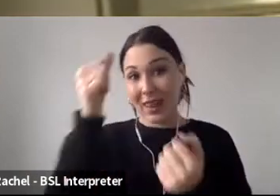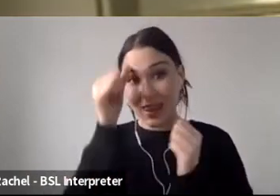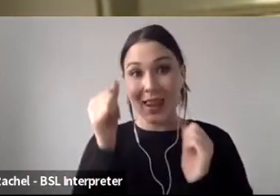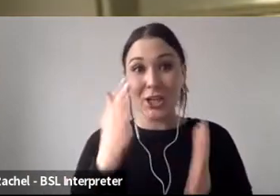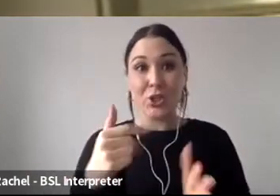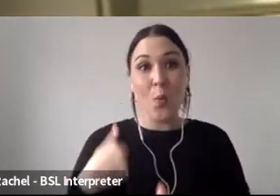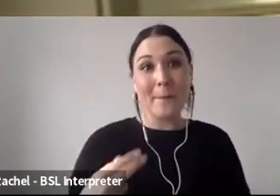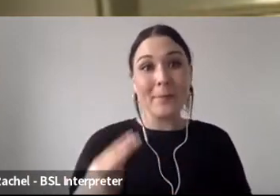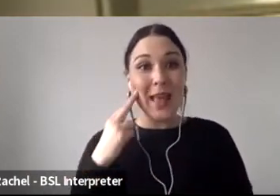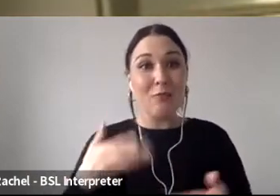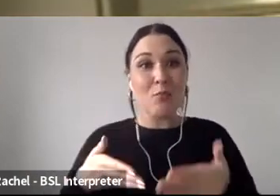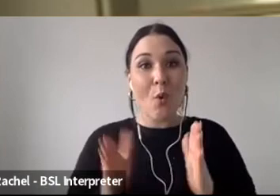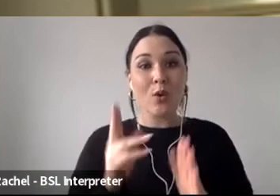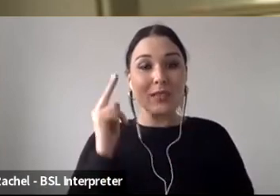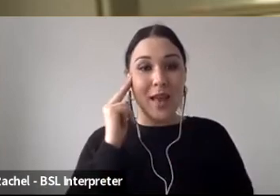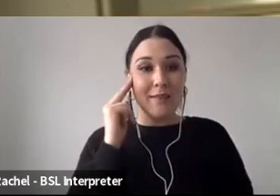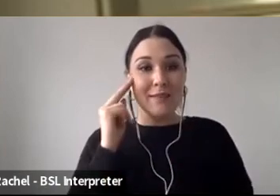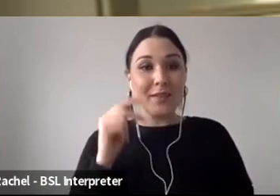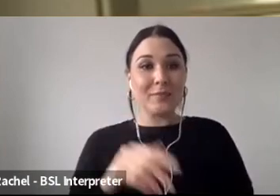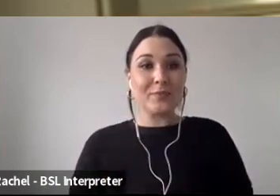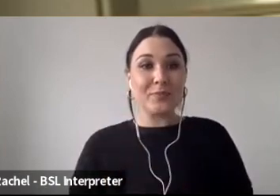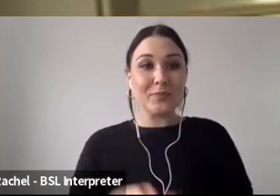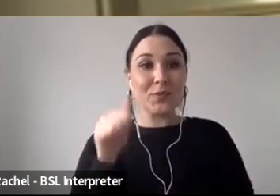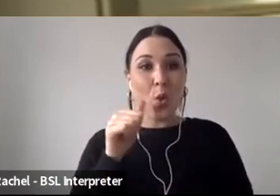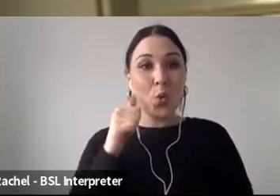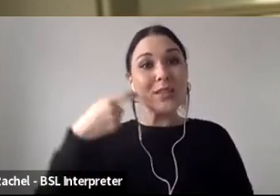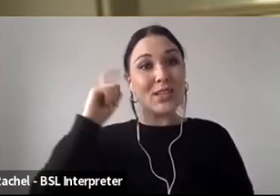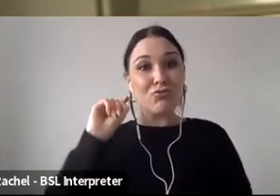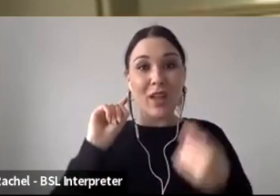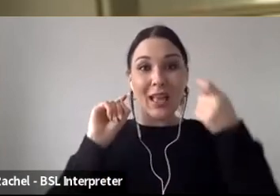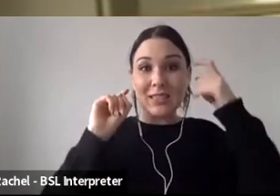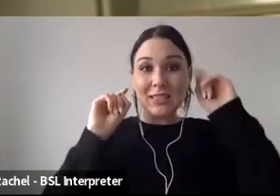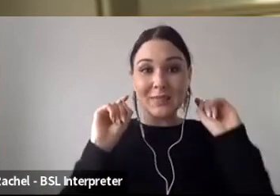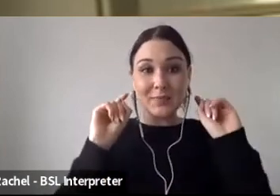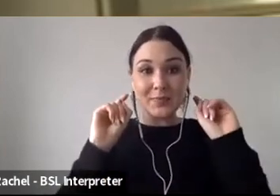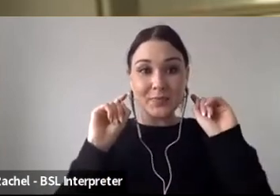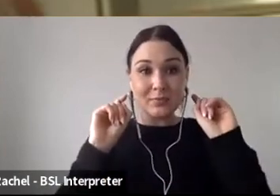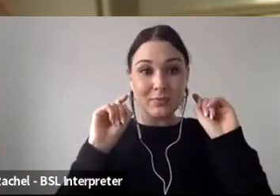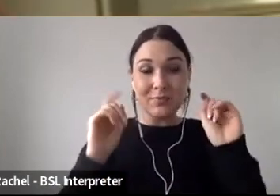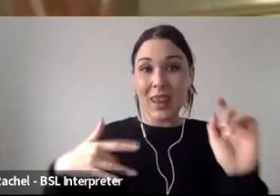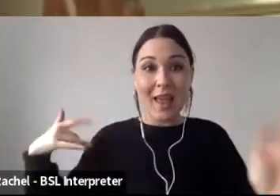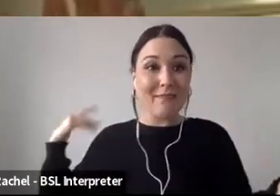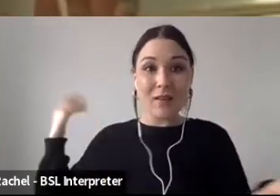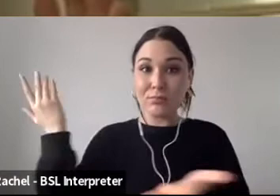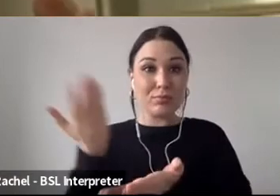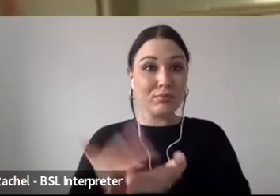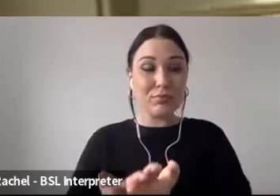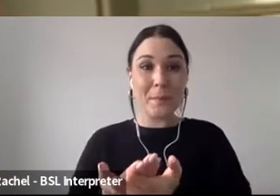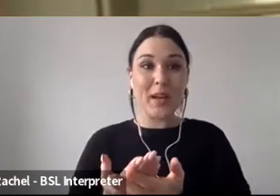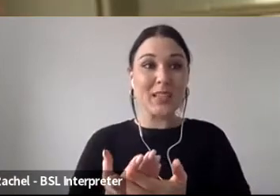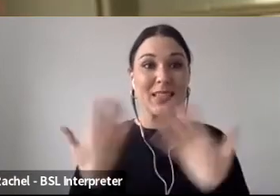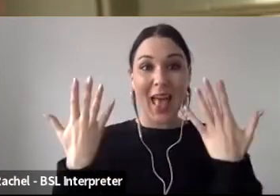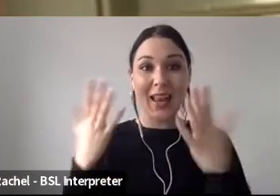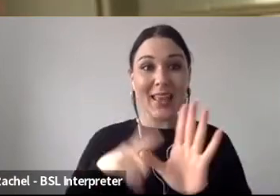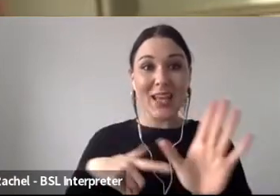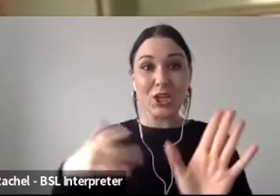deaf, born deaf, and I've always worn hearing aids through my life. It took about 10 years ago,